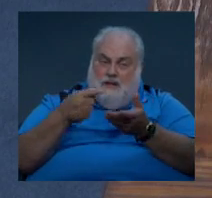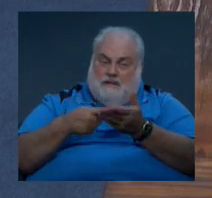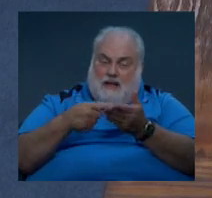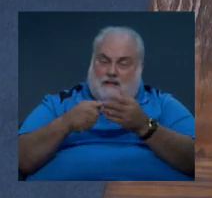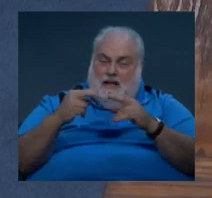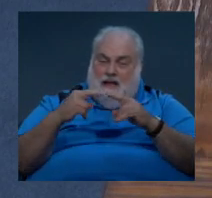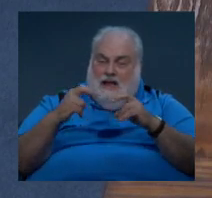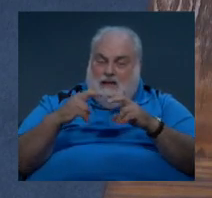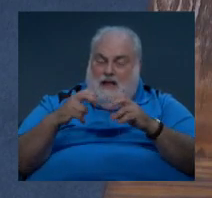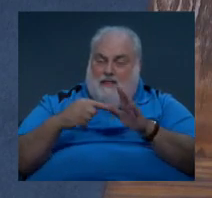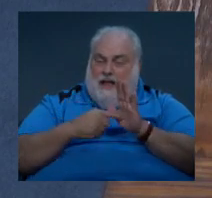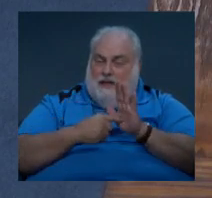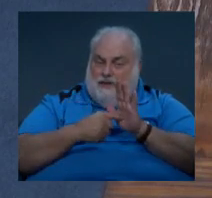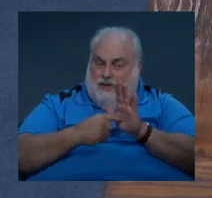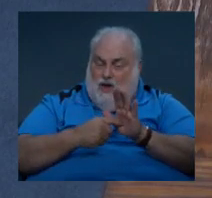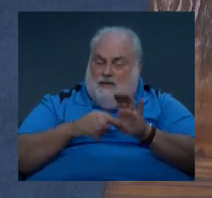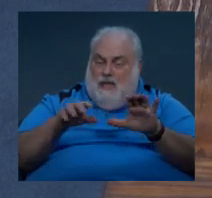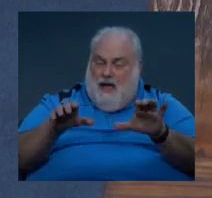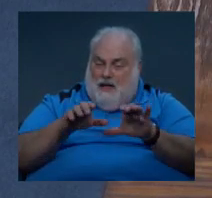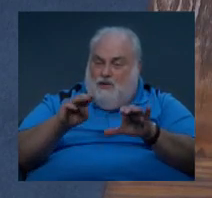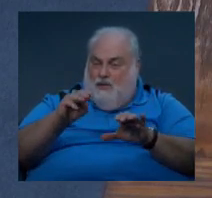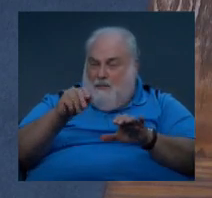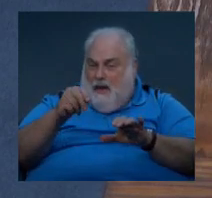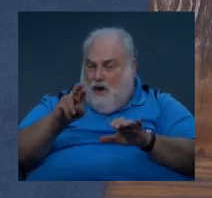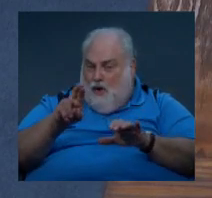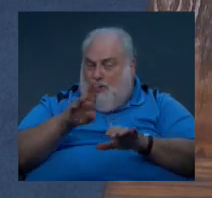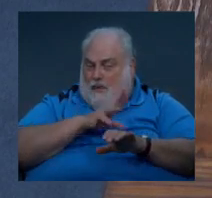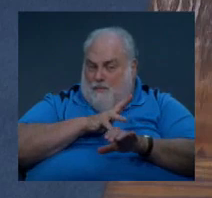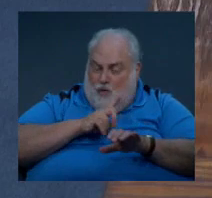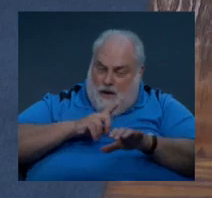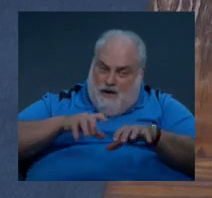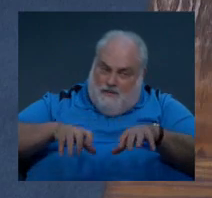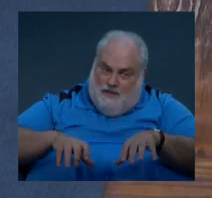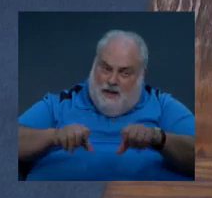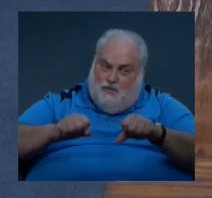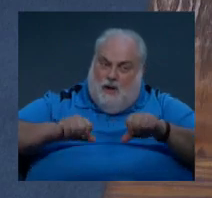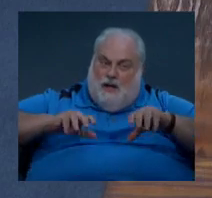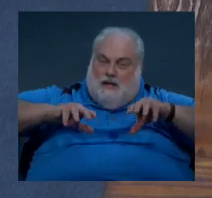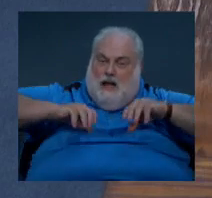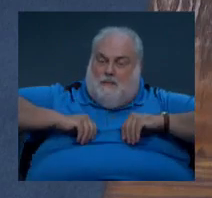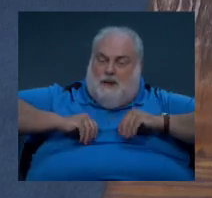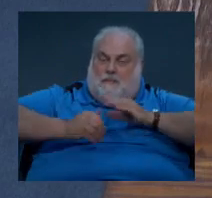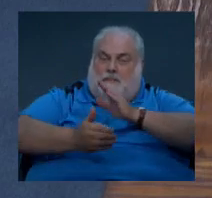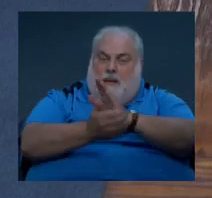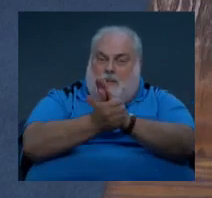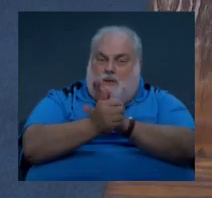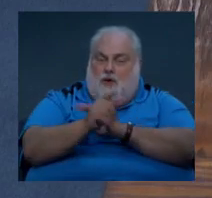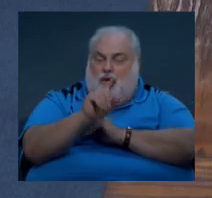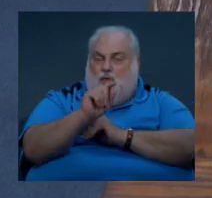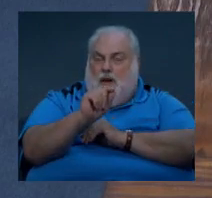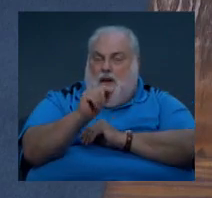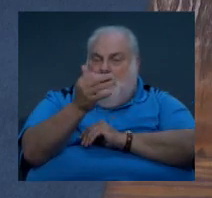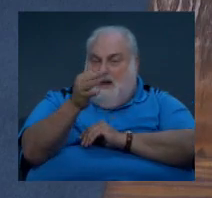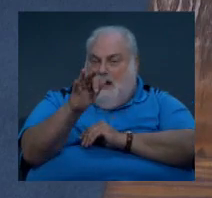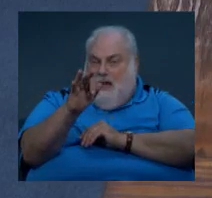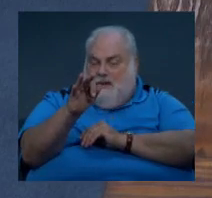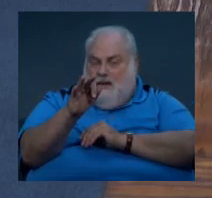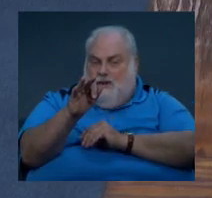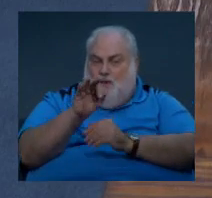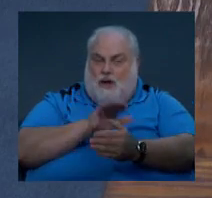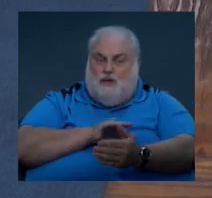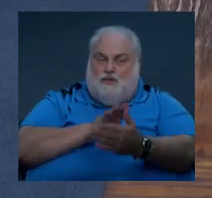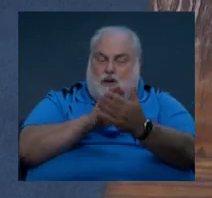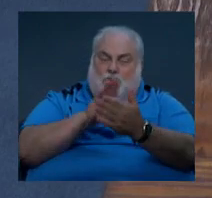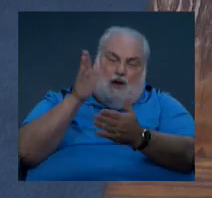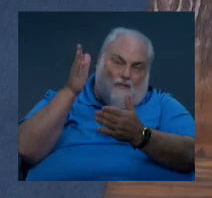analysis that highlights the action that the mayor and the board has taken to adopt an amendment to the 2019 budget to address